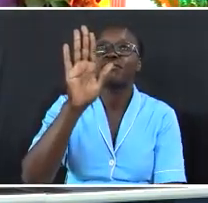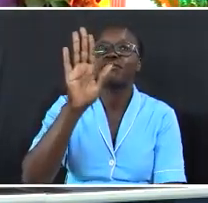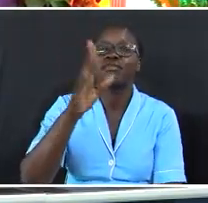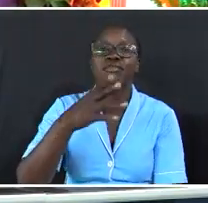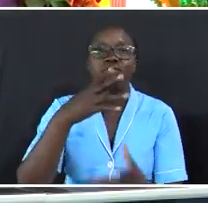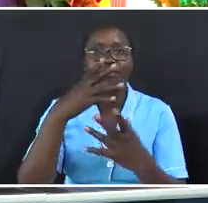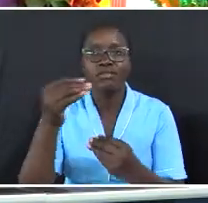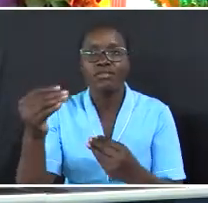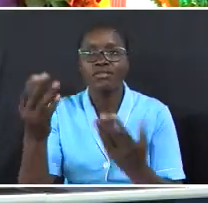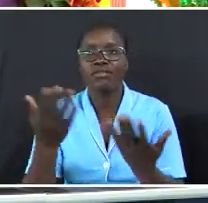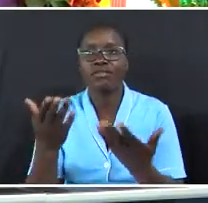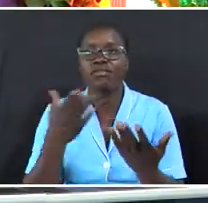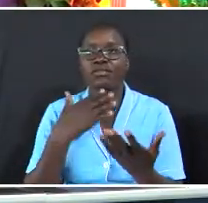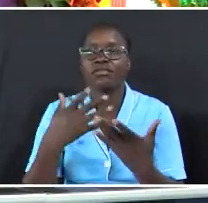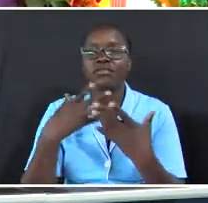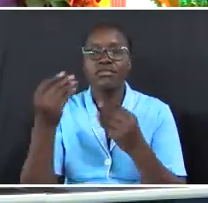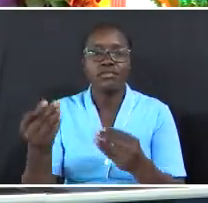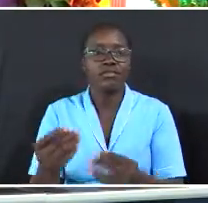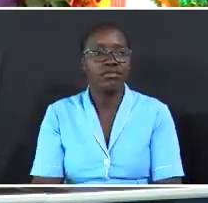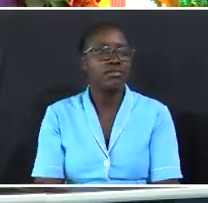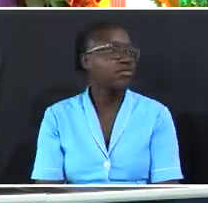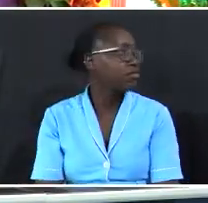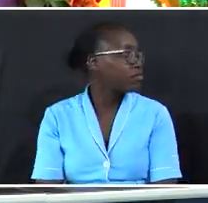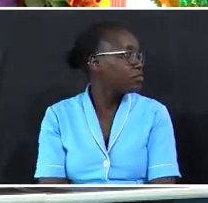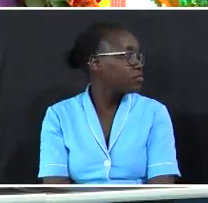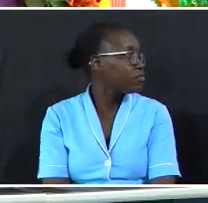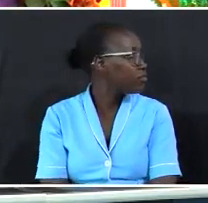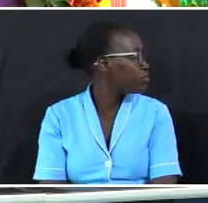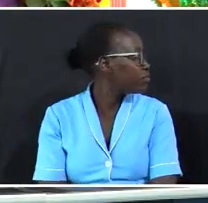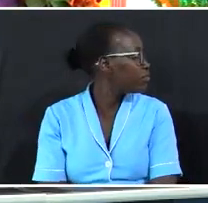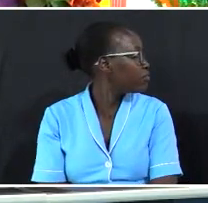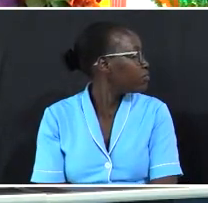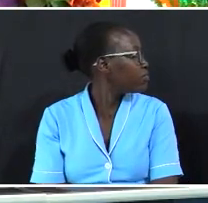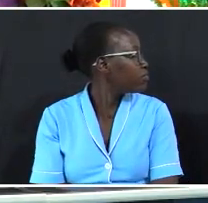go wherever you want me to go.